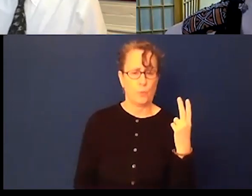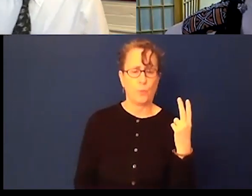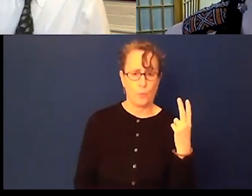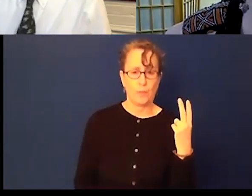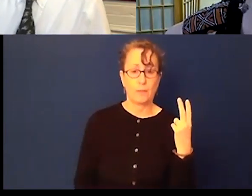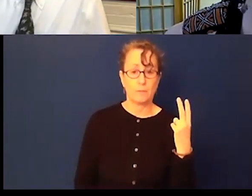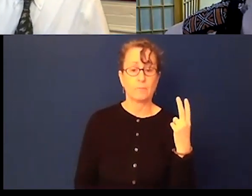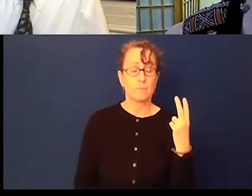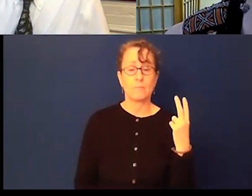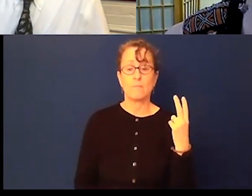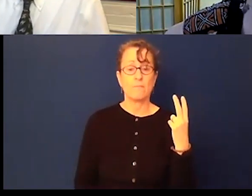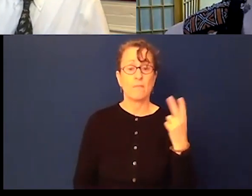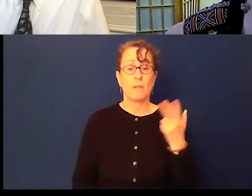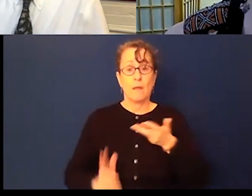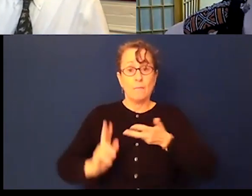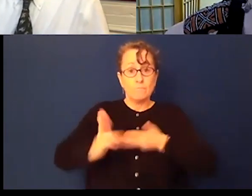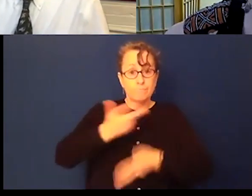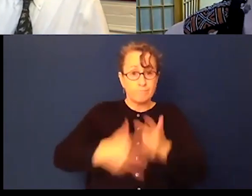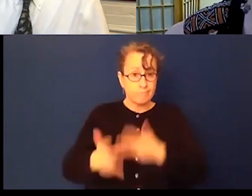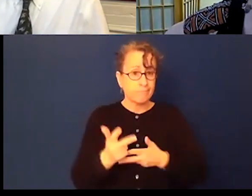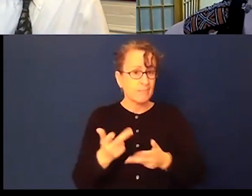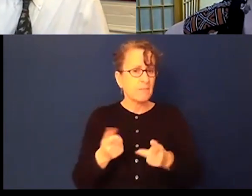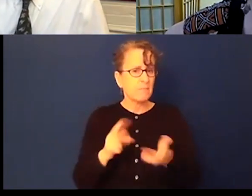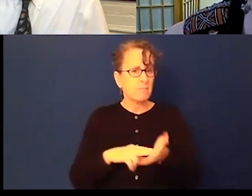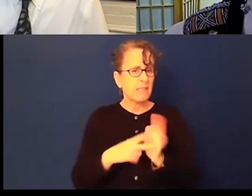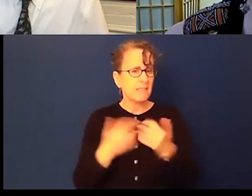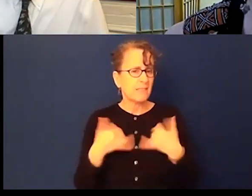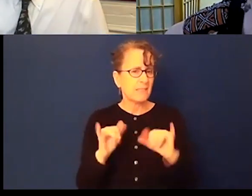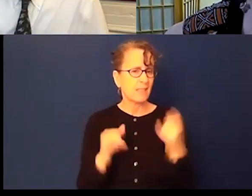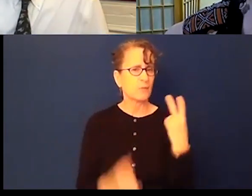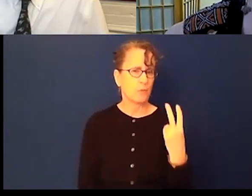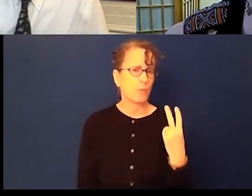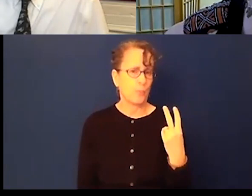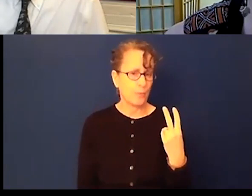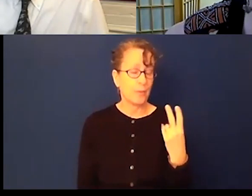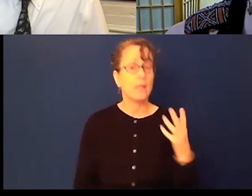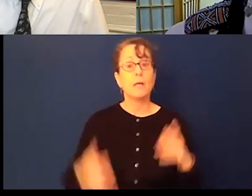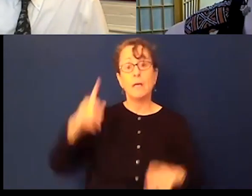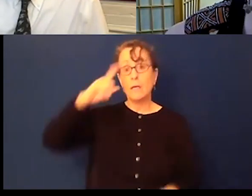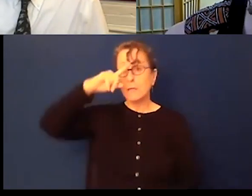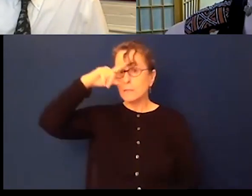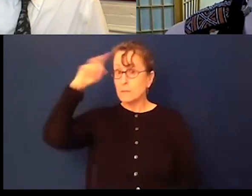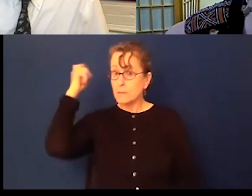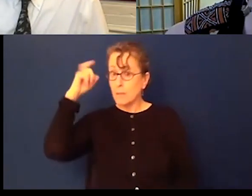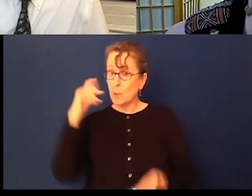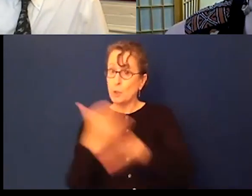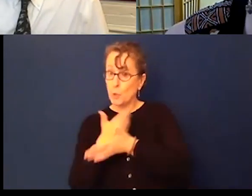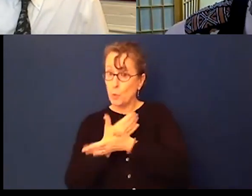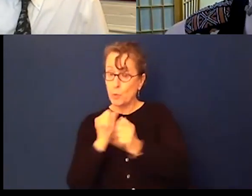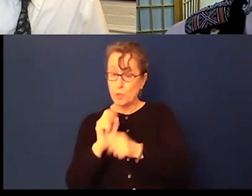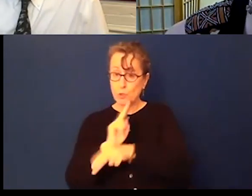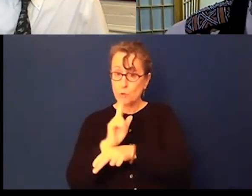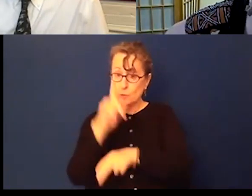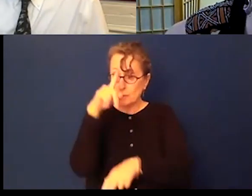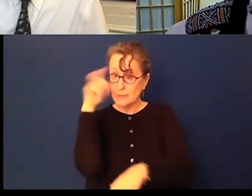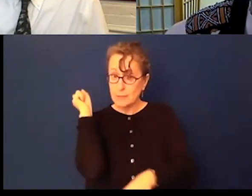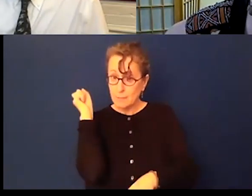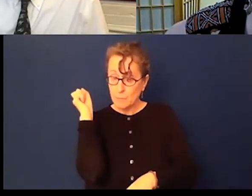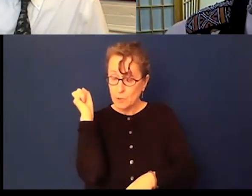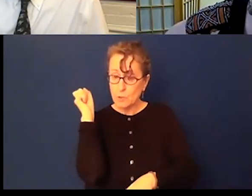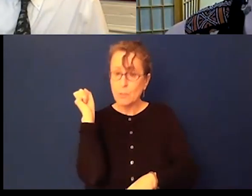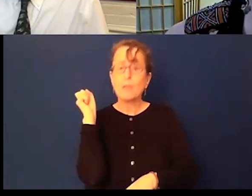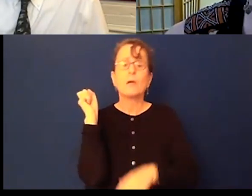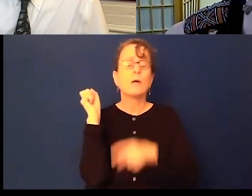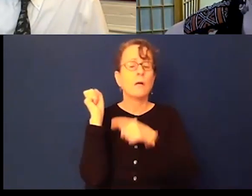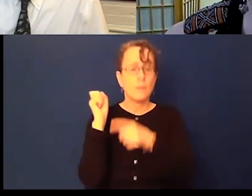would remain the same. In terms of summer use, the mill is, most of the